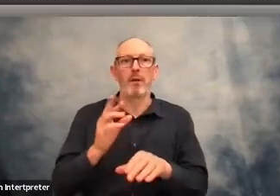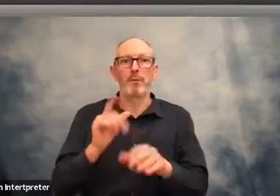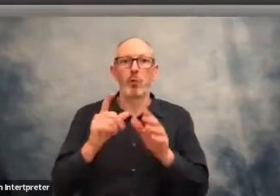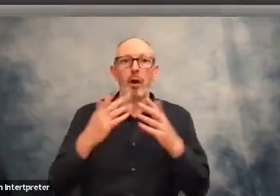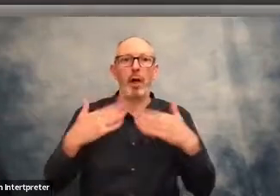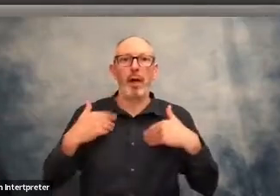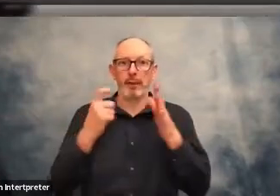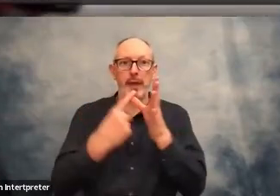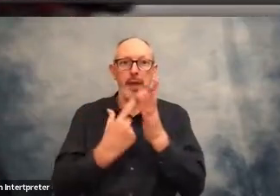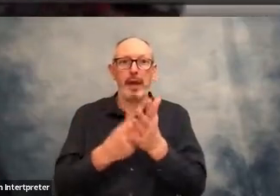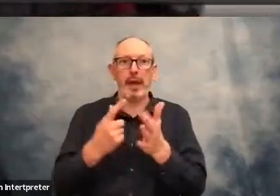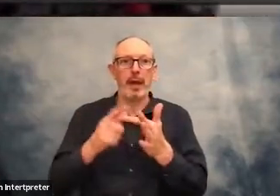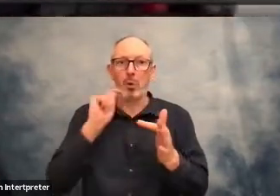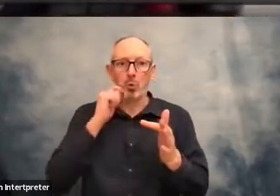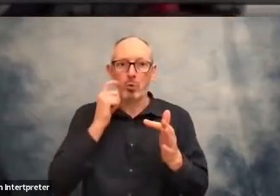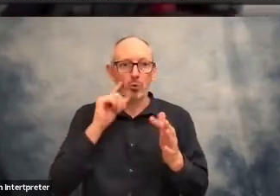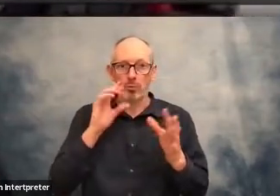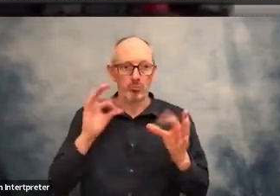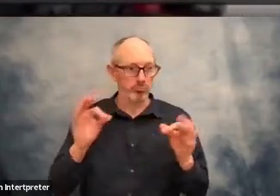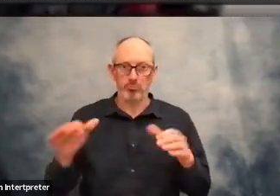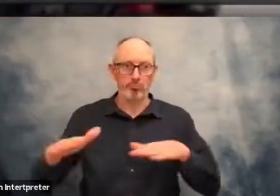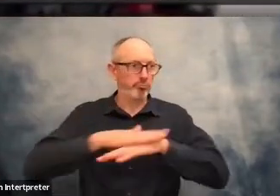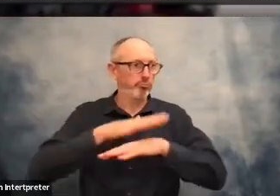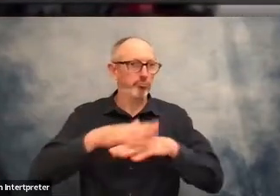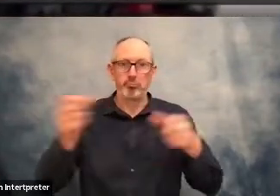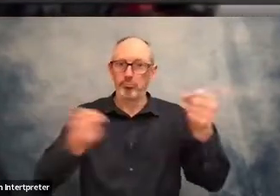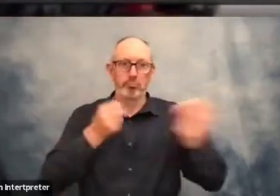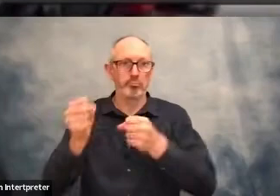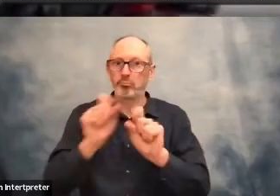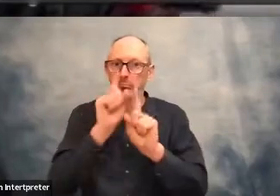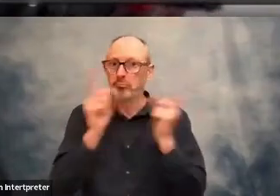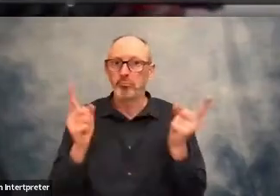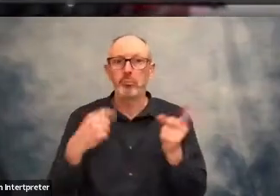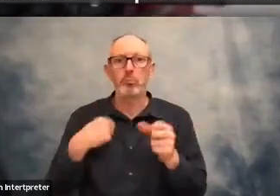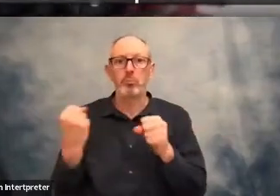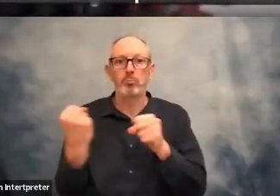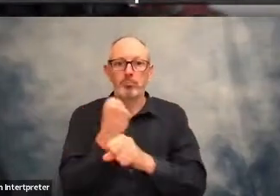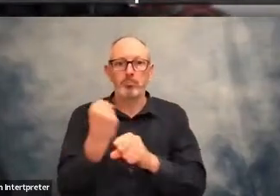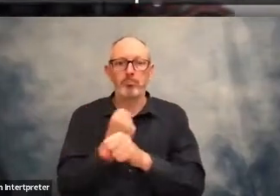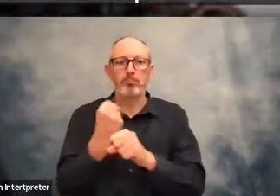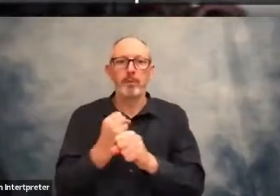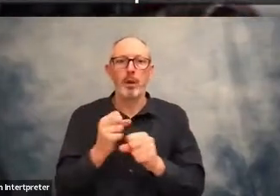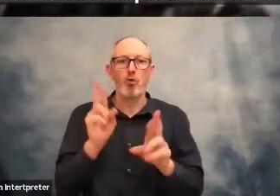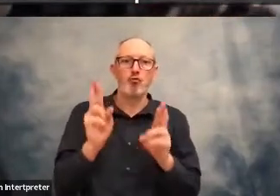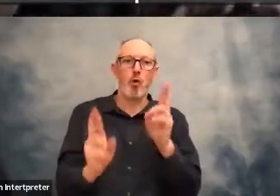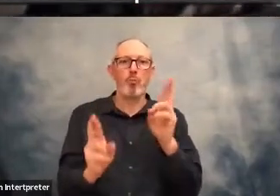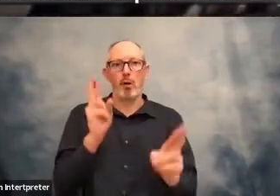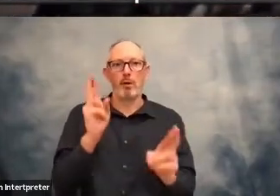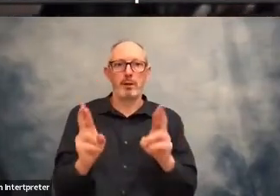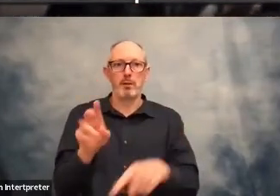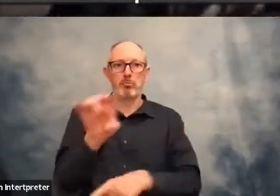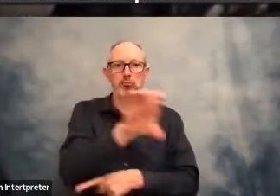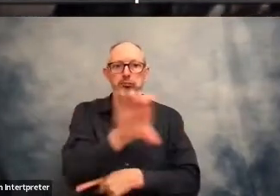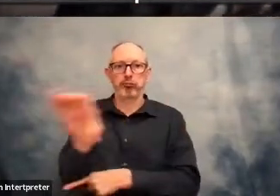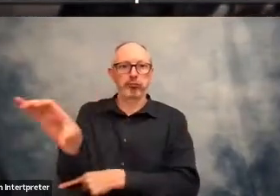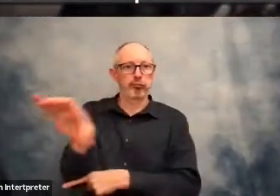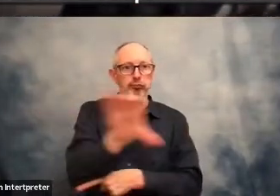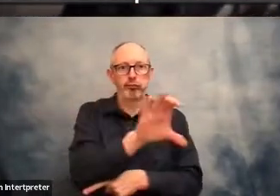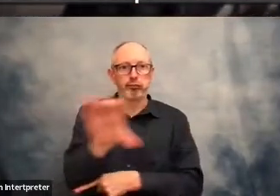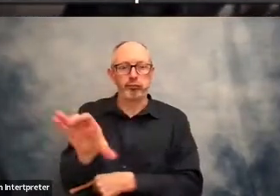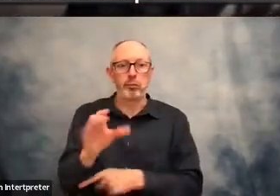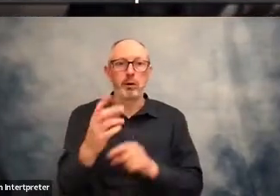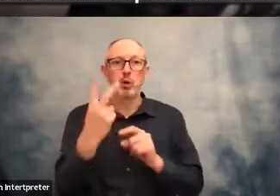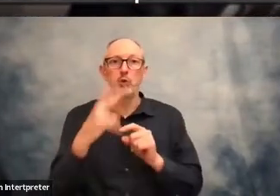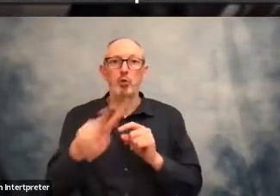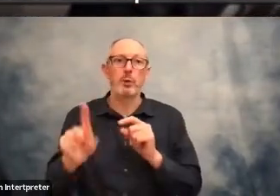So to fix that, we built wheelchair-mounted robotic arms that enable users to just live on their own. Our devices cost about $20,000 a unit, which is